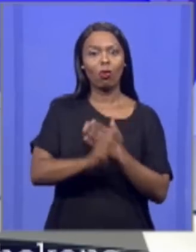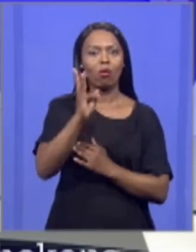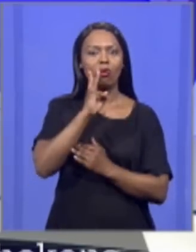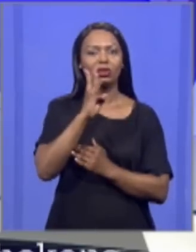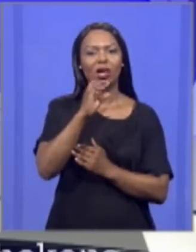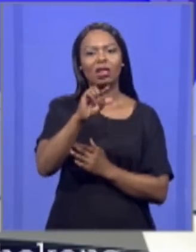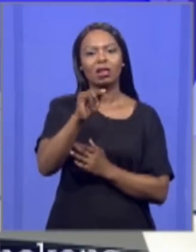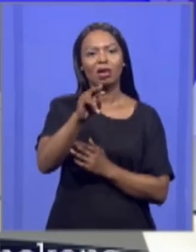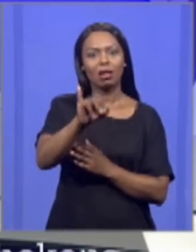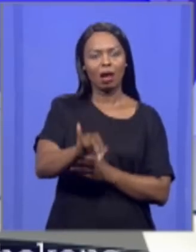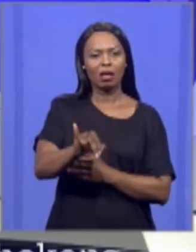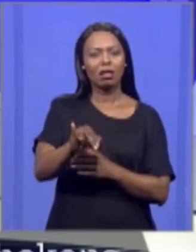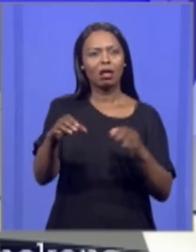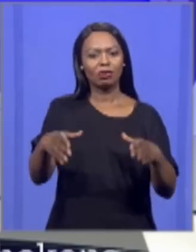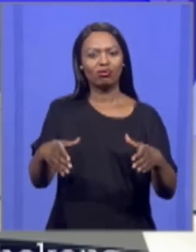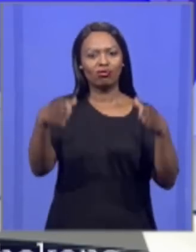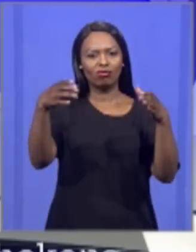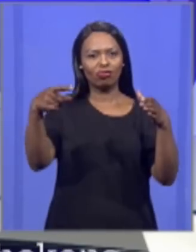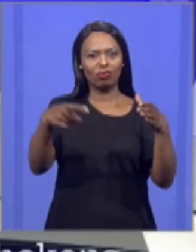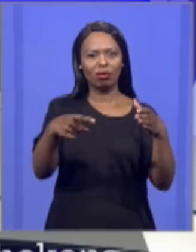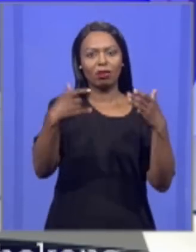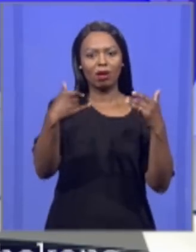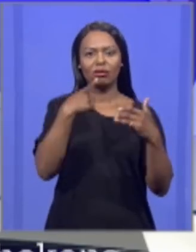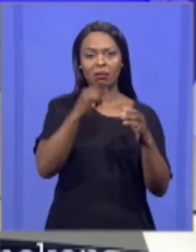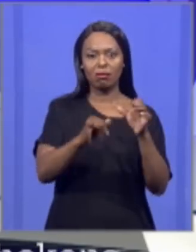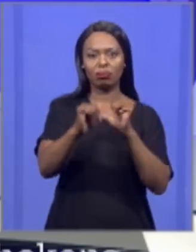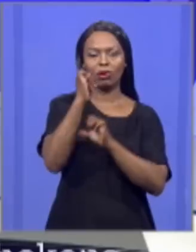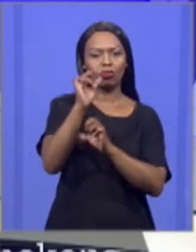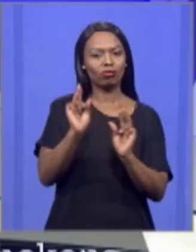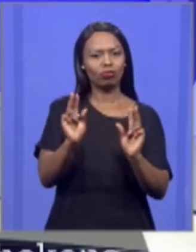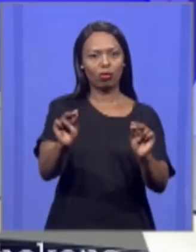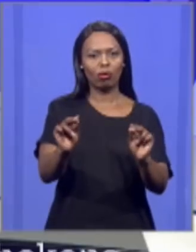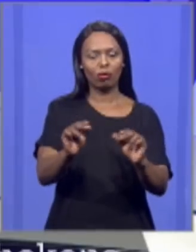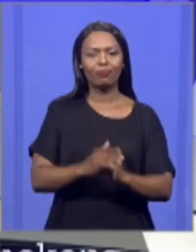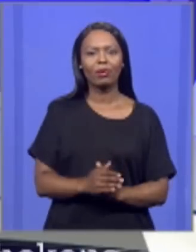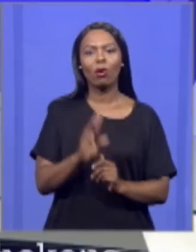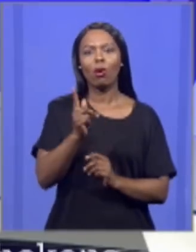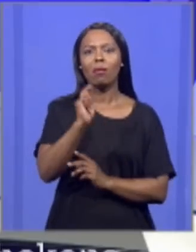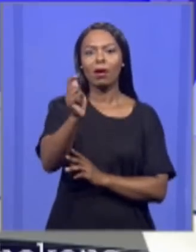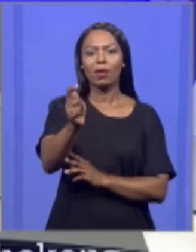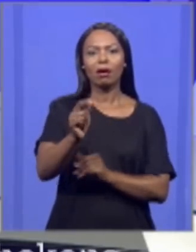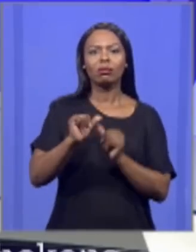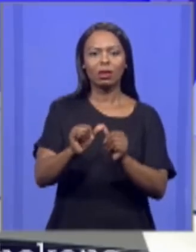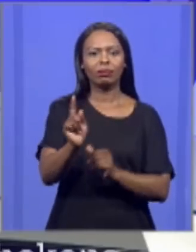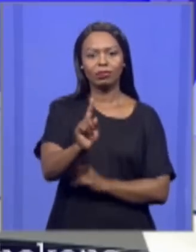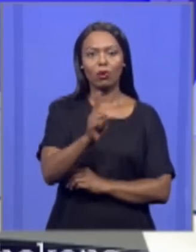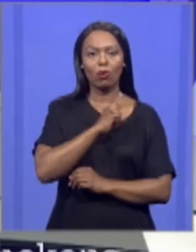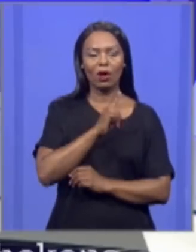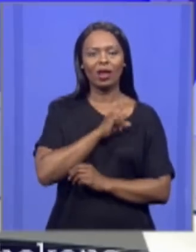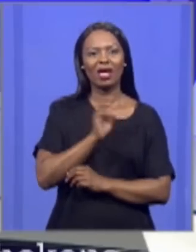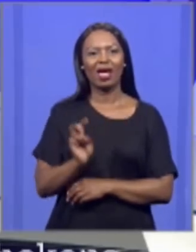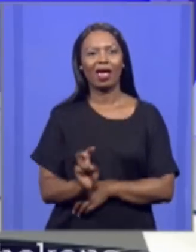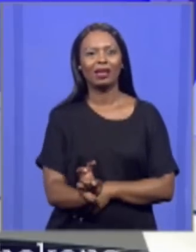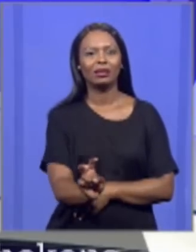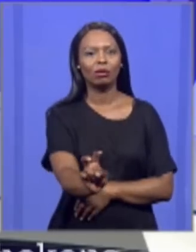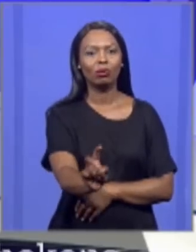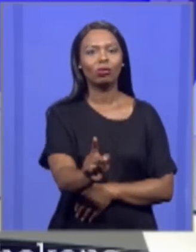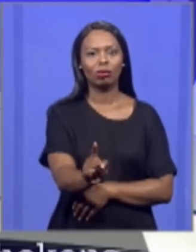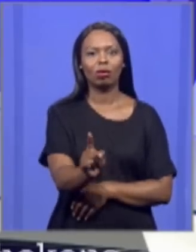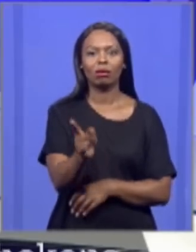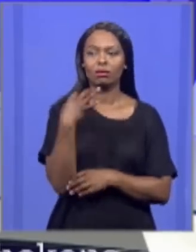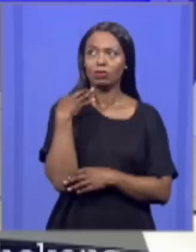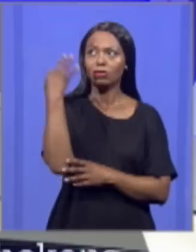Giyani Bulk Water e se bušwe goba go lefelwa morago. Seo ke ka morago ga gore SIU e iše